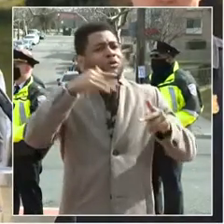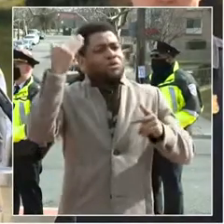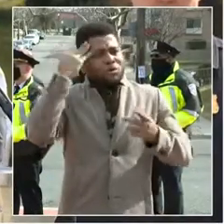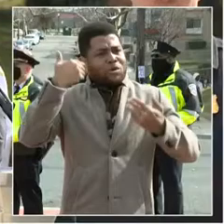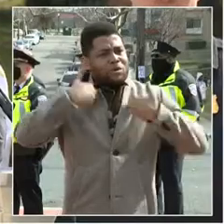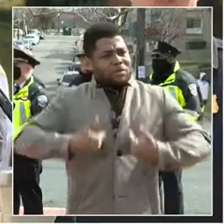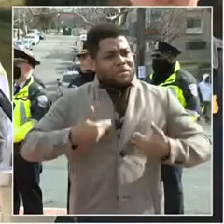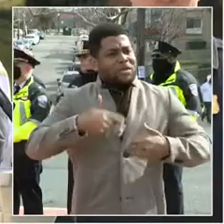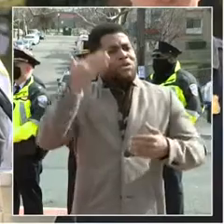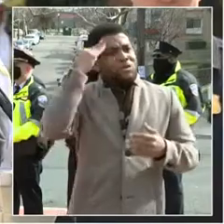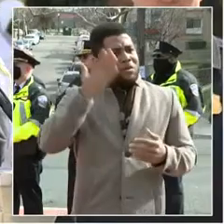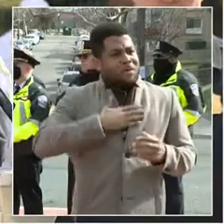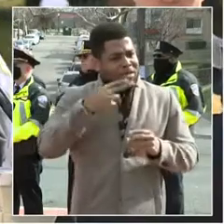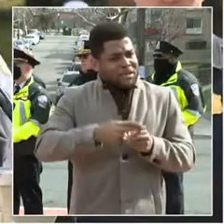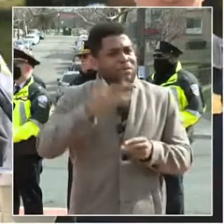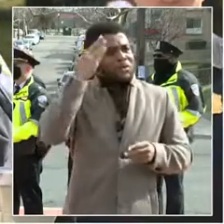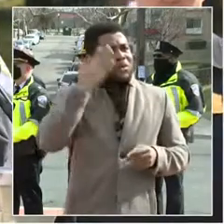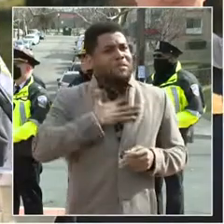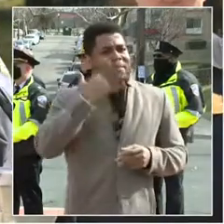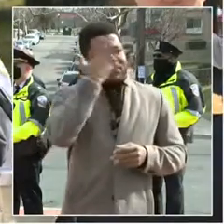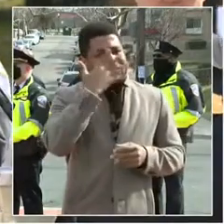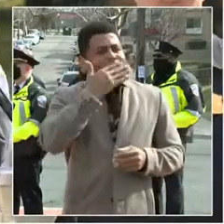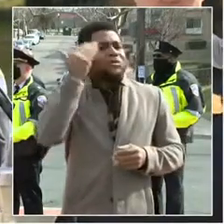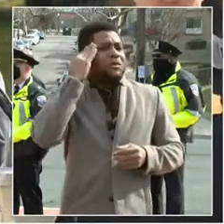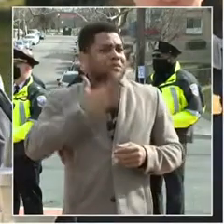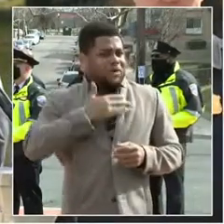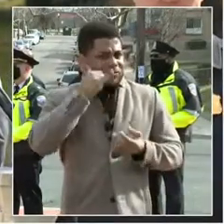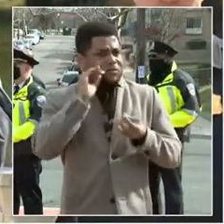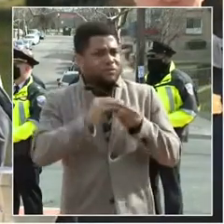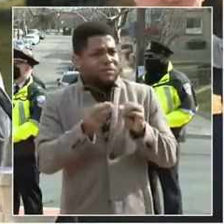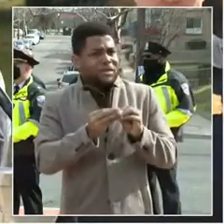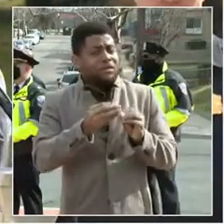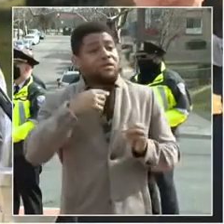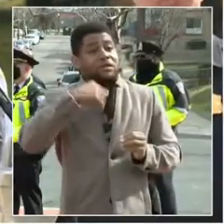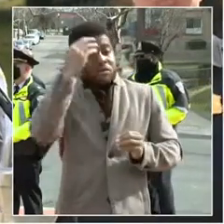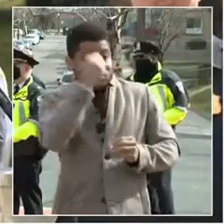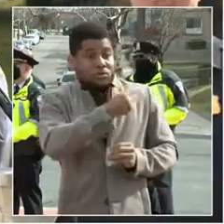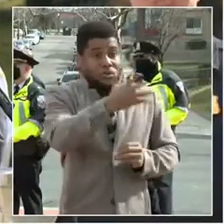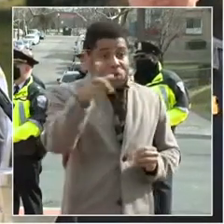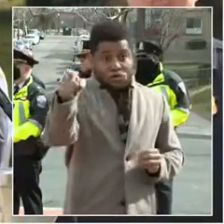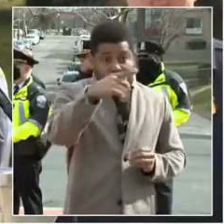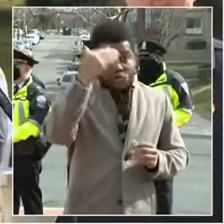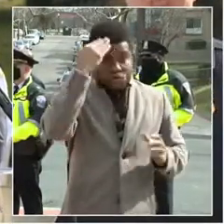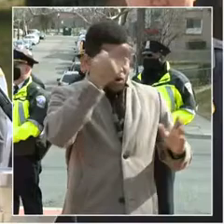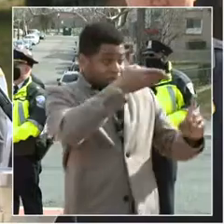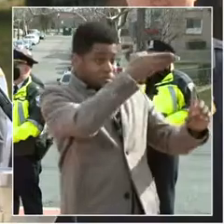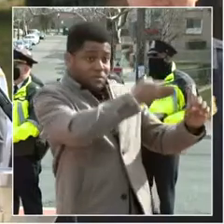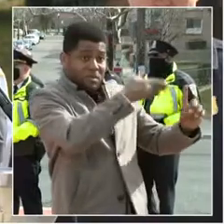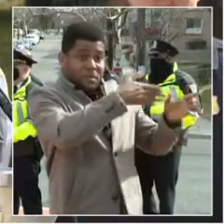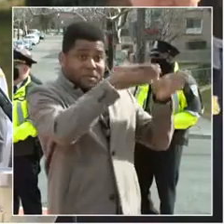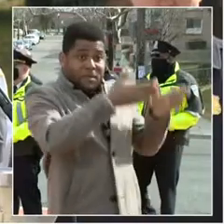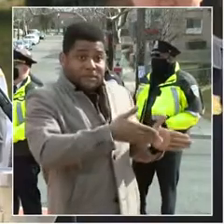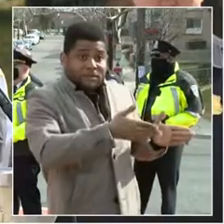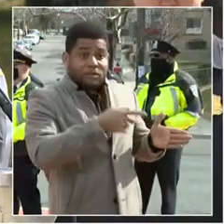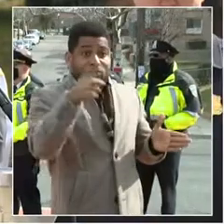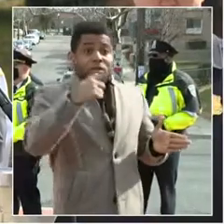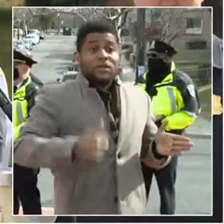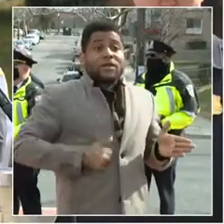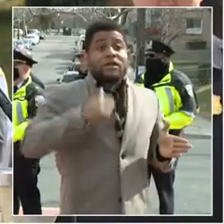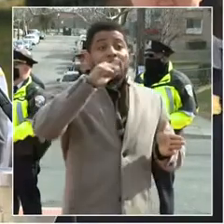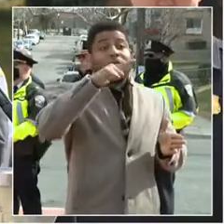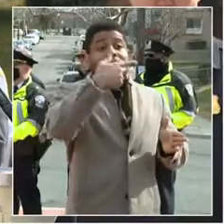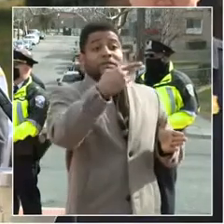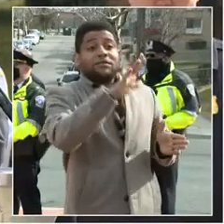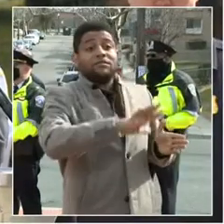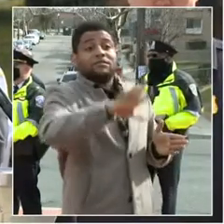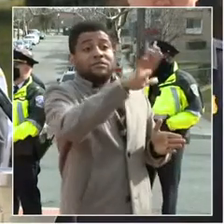name, and have my number. If you know who this individual is, and you live in the Lincoln Heights and Clay Terrace area, I'm asking you to reach